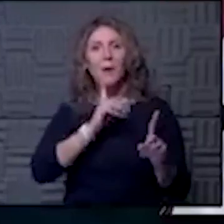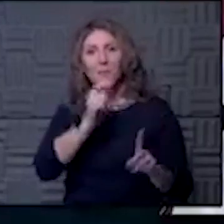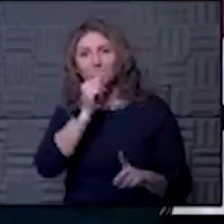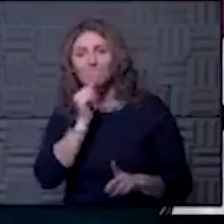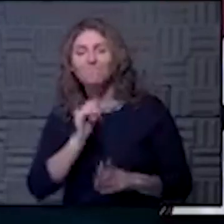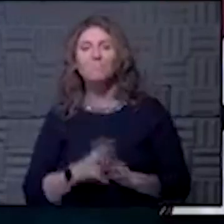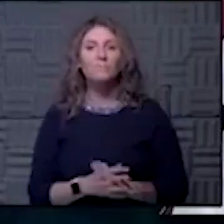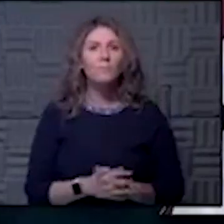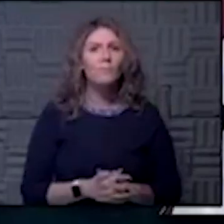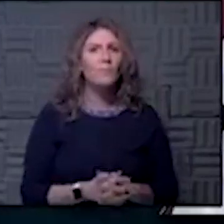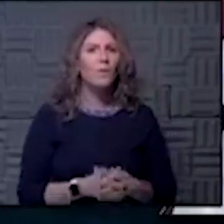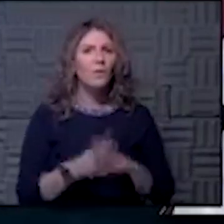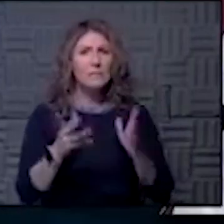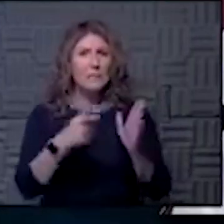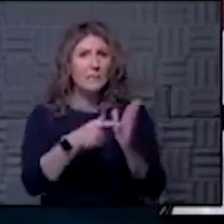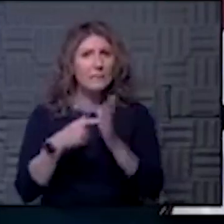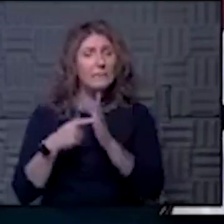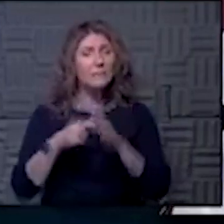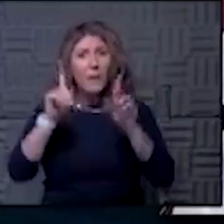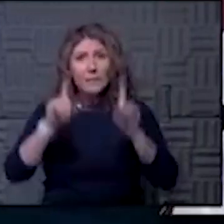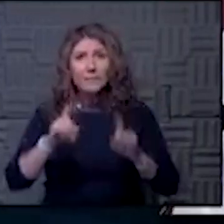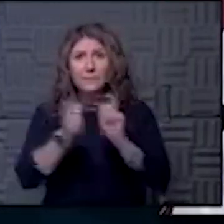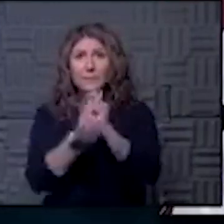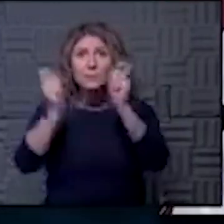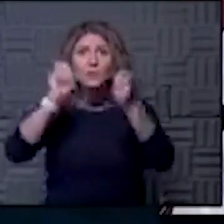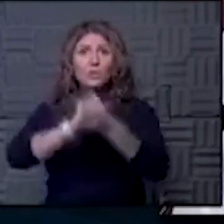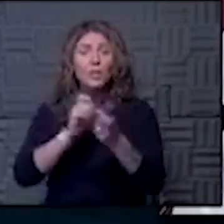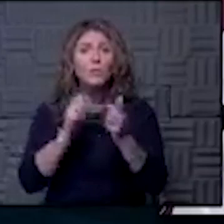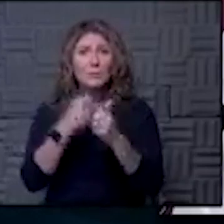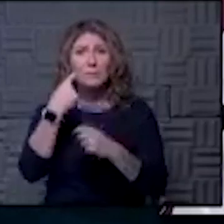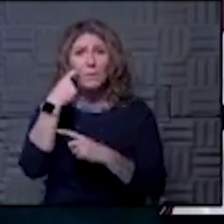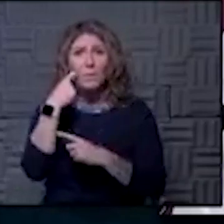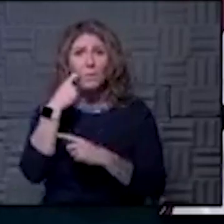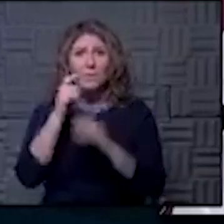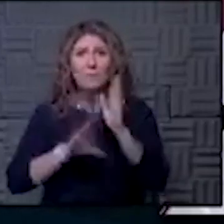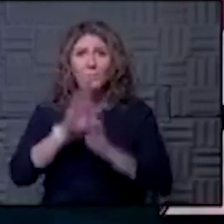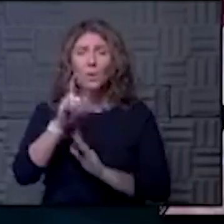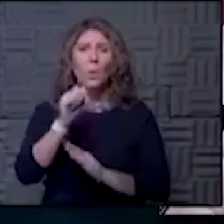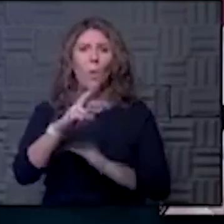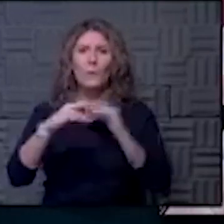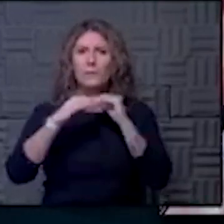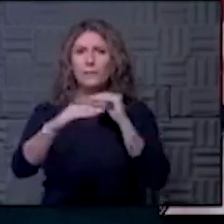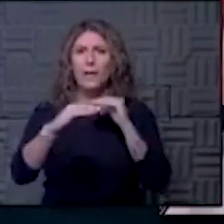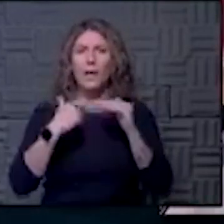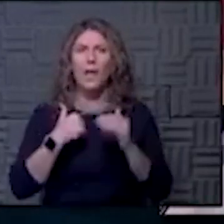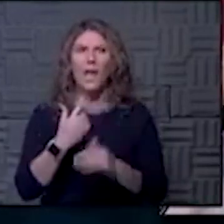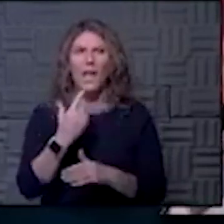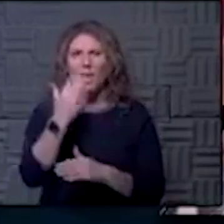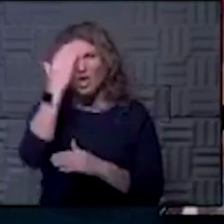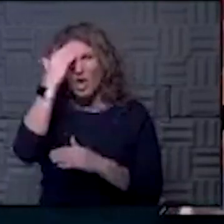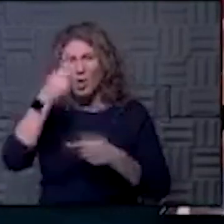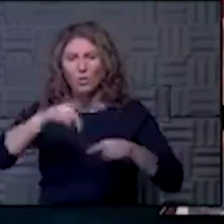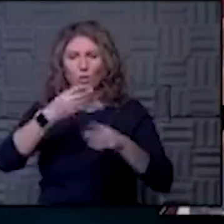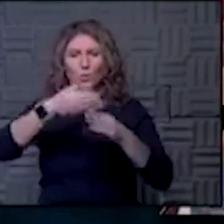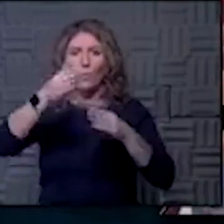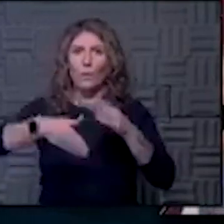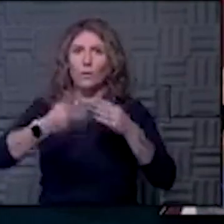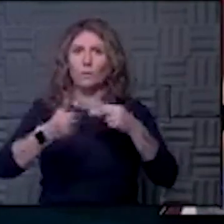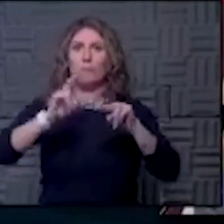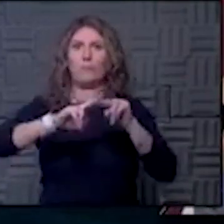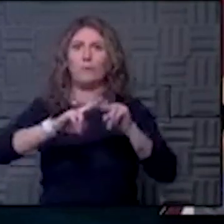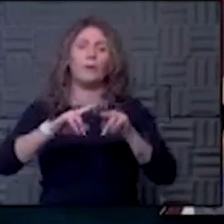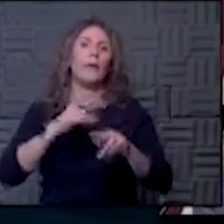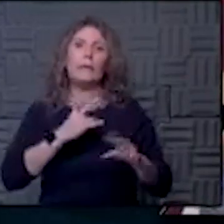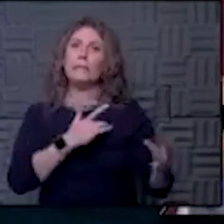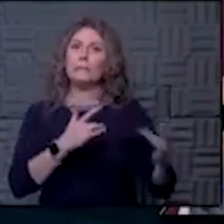And what has the demand for testing changed with the latest surge, or has it been pretty stable? And I know it's down low over the weekend, which concerns me because I